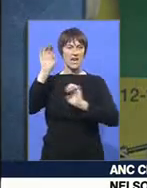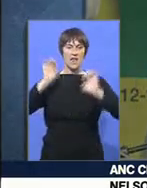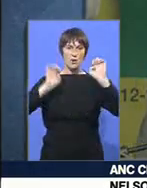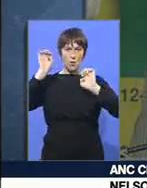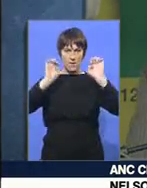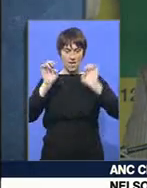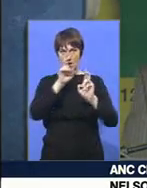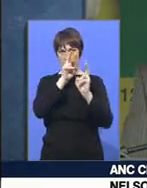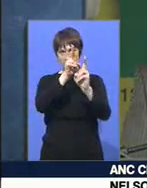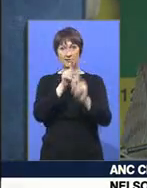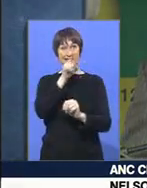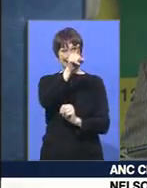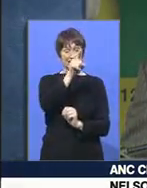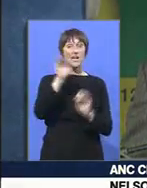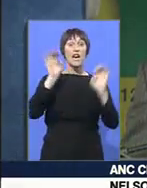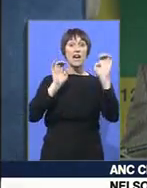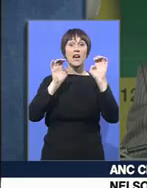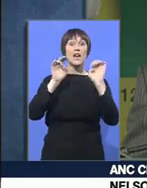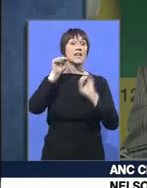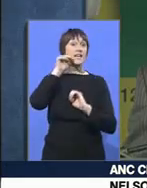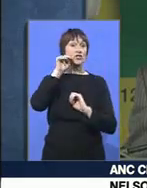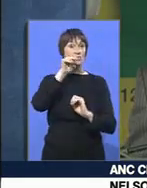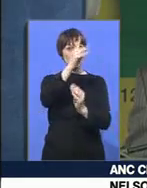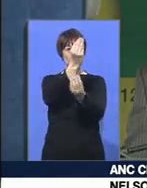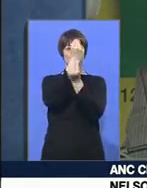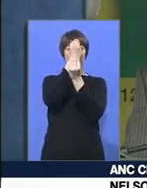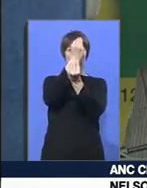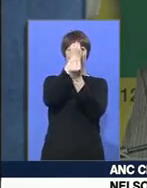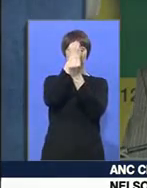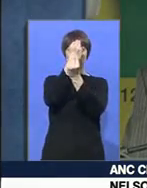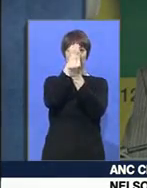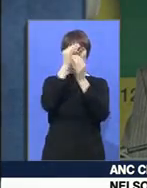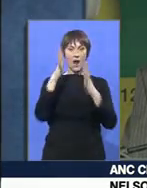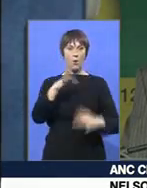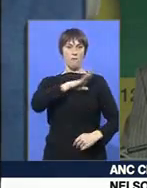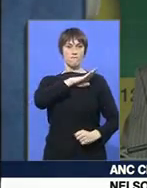his military training in Algeria.